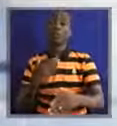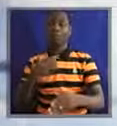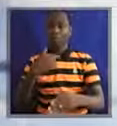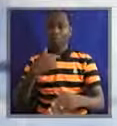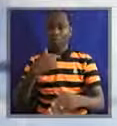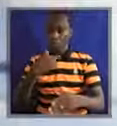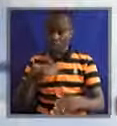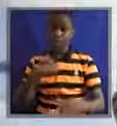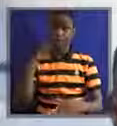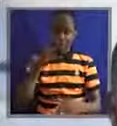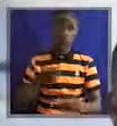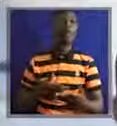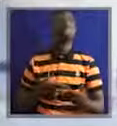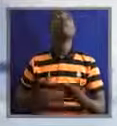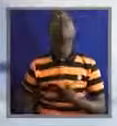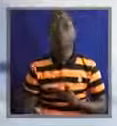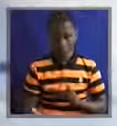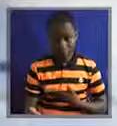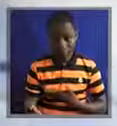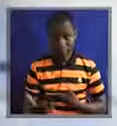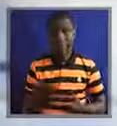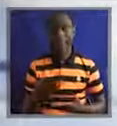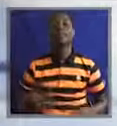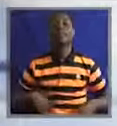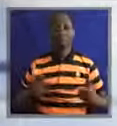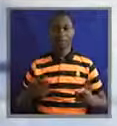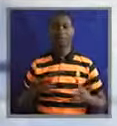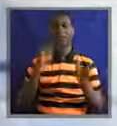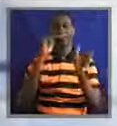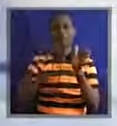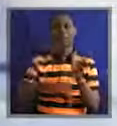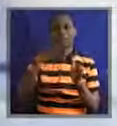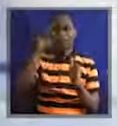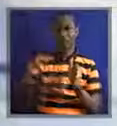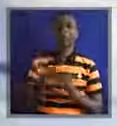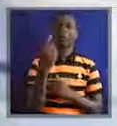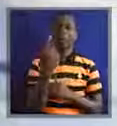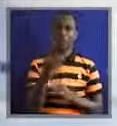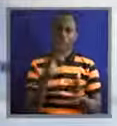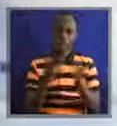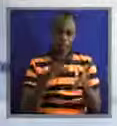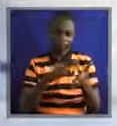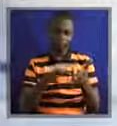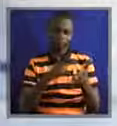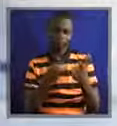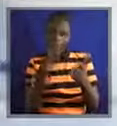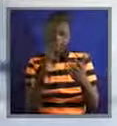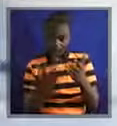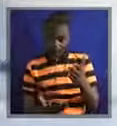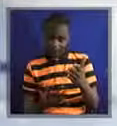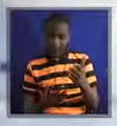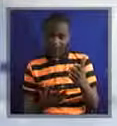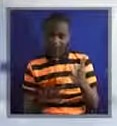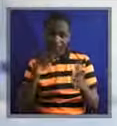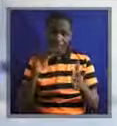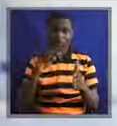me a ye de tiase ukai Matthew chapter 1 o shase ekasa efa the genealogy